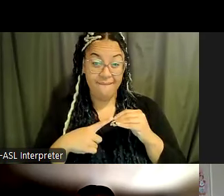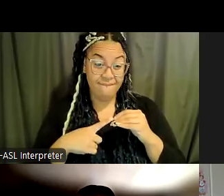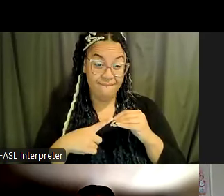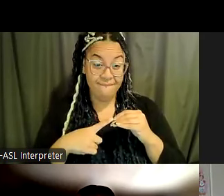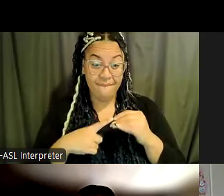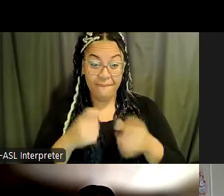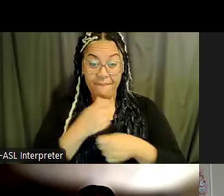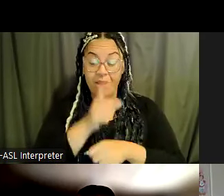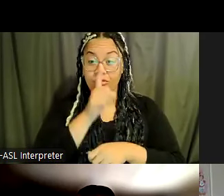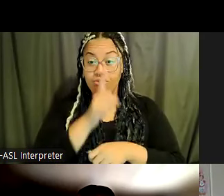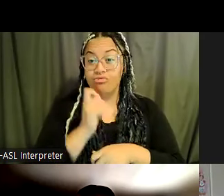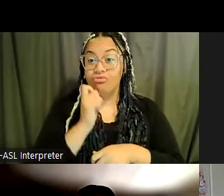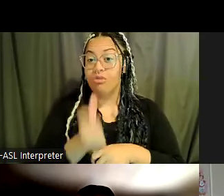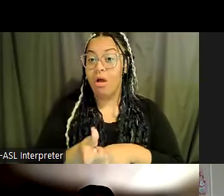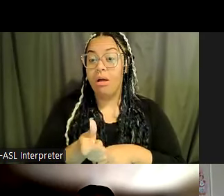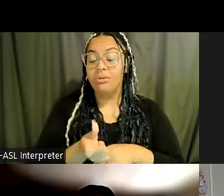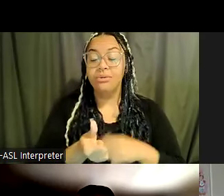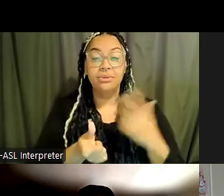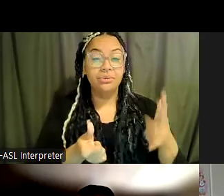making sure not to